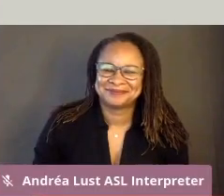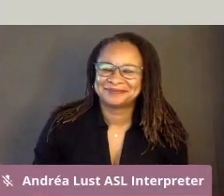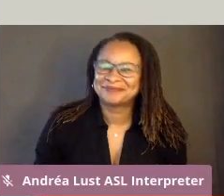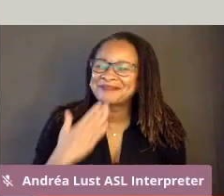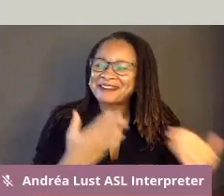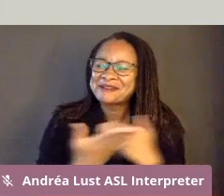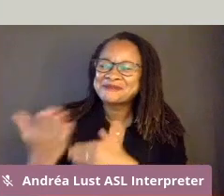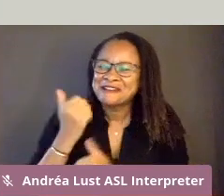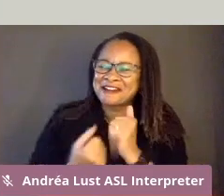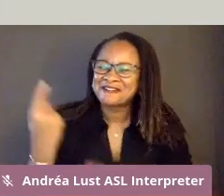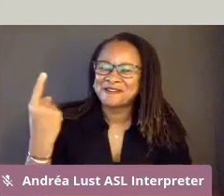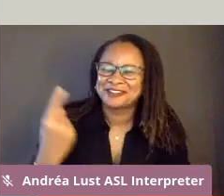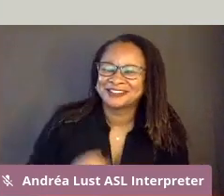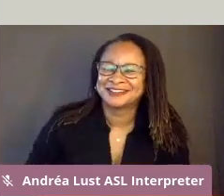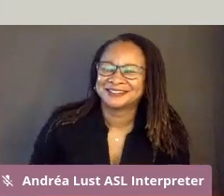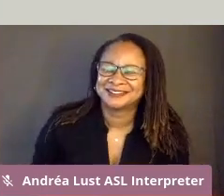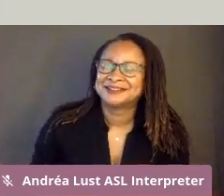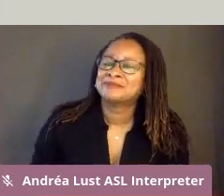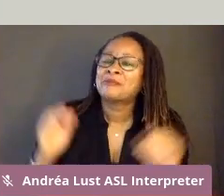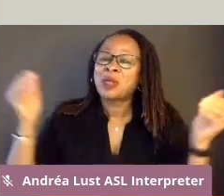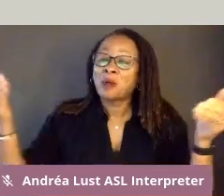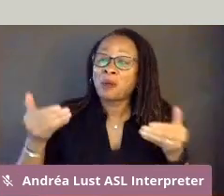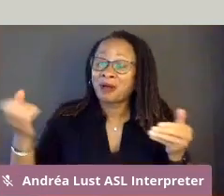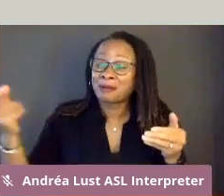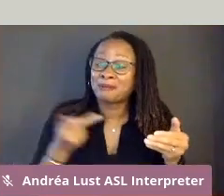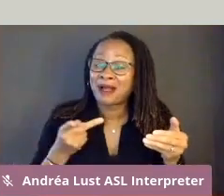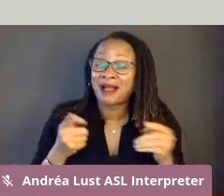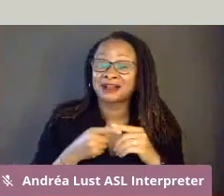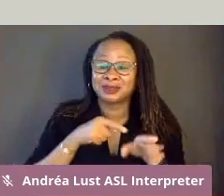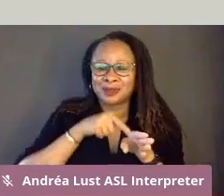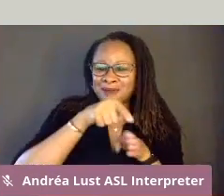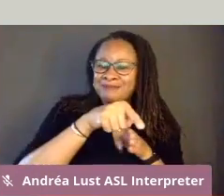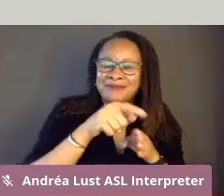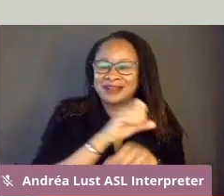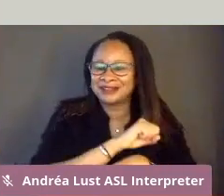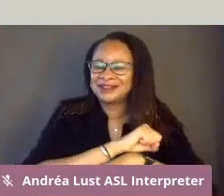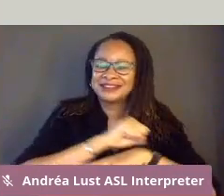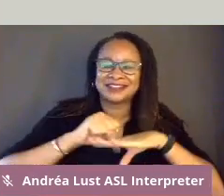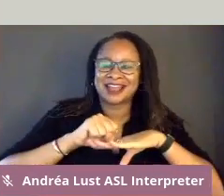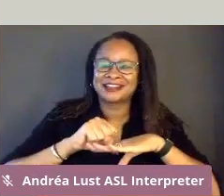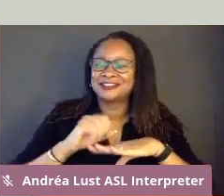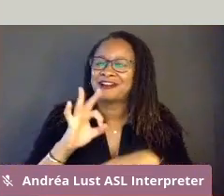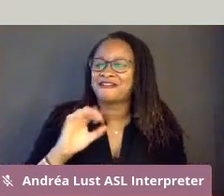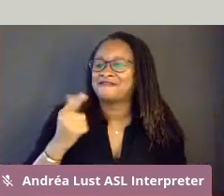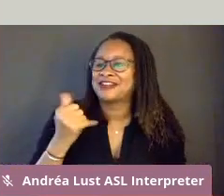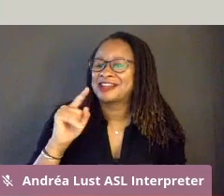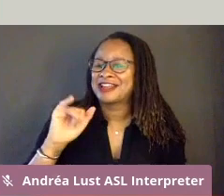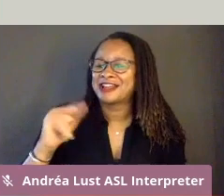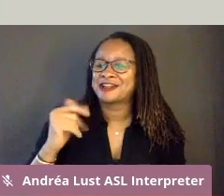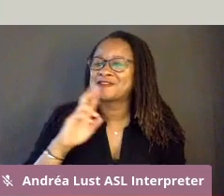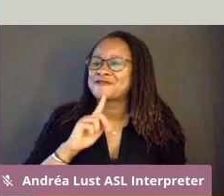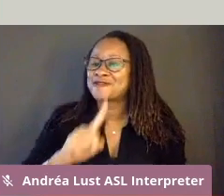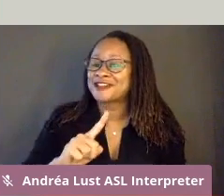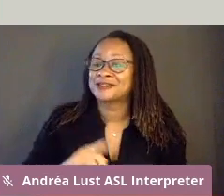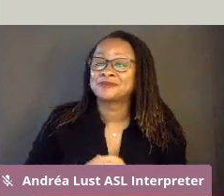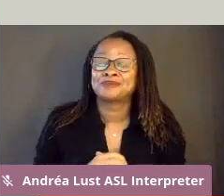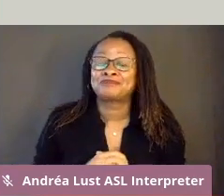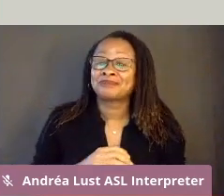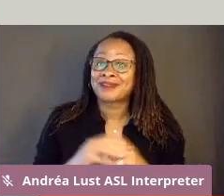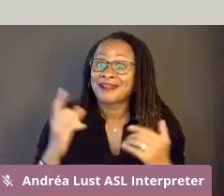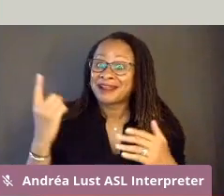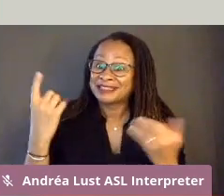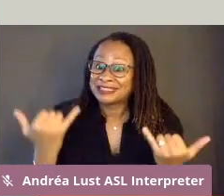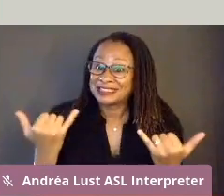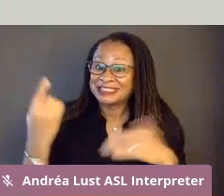Good morning, everyone, and welcome back to the main stage of Getting Real. We are in day four of